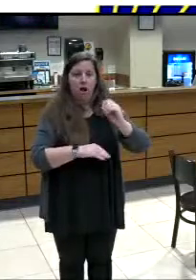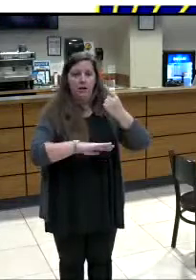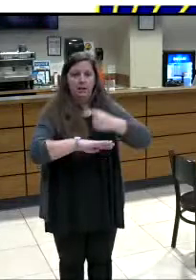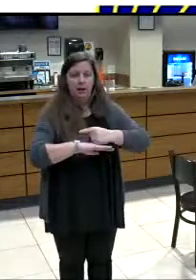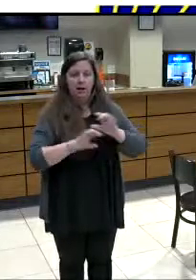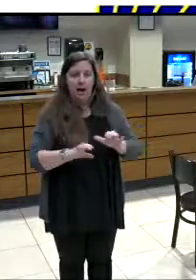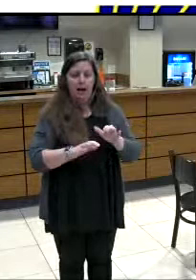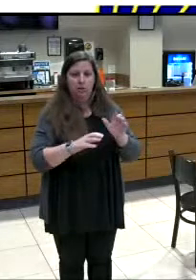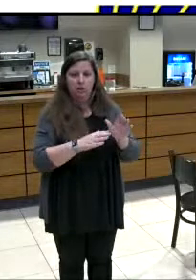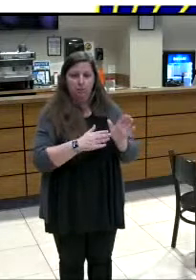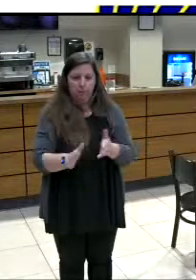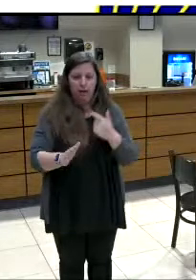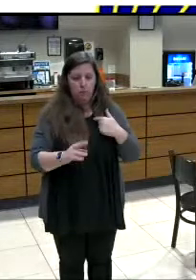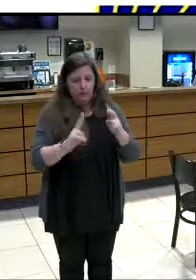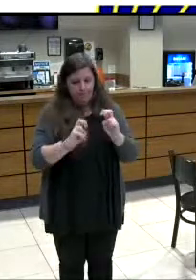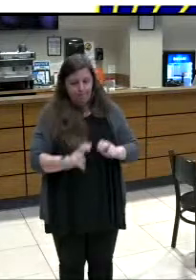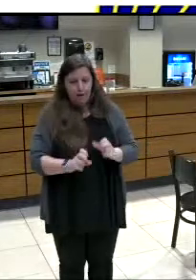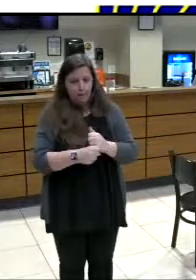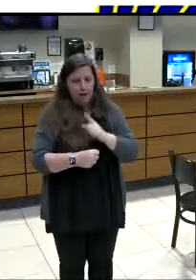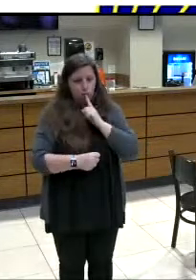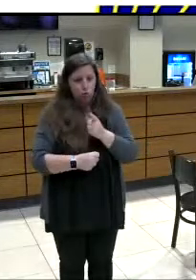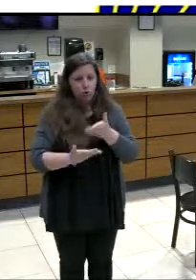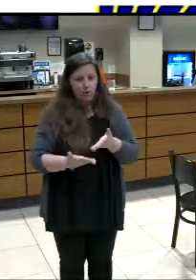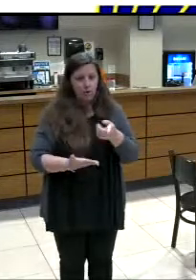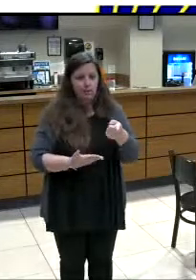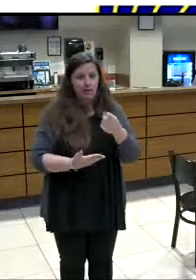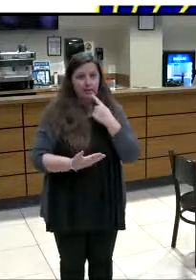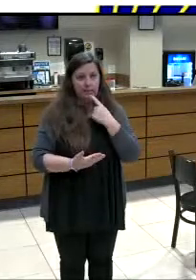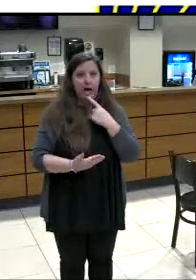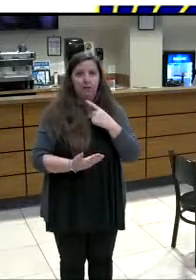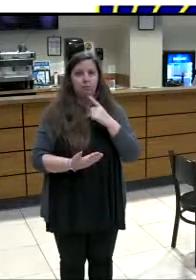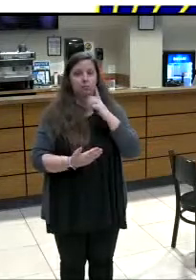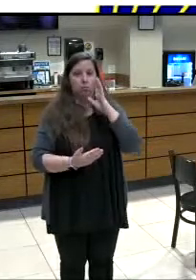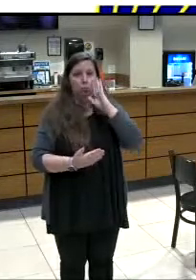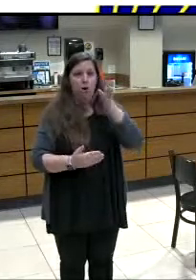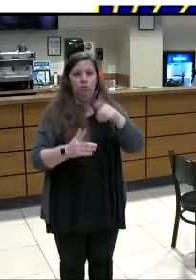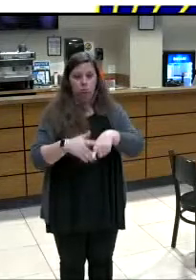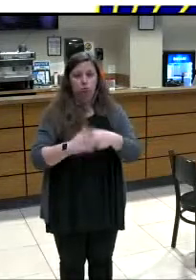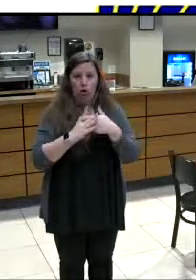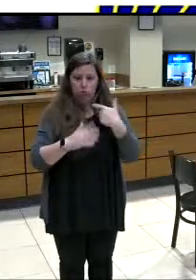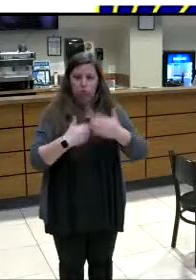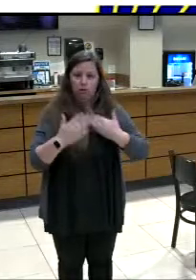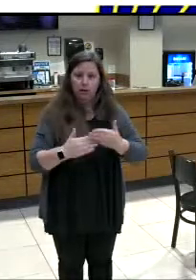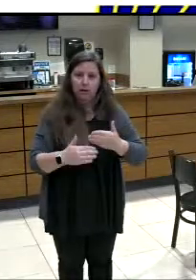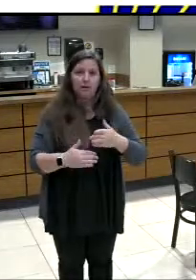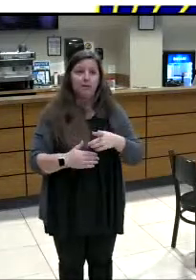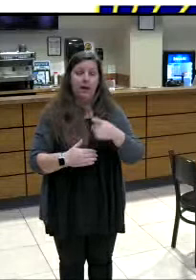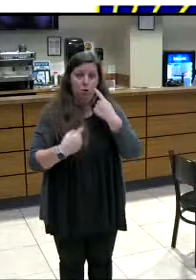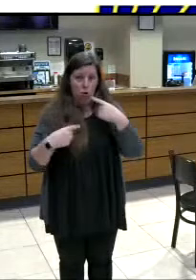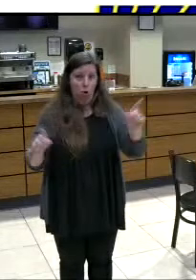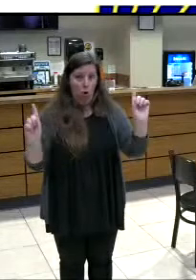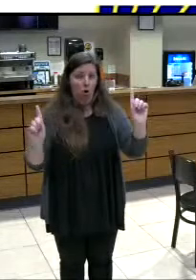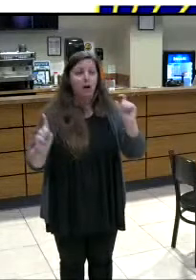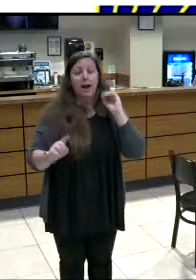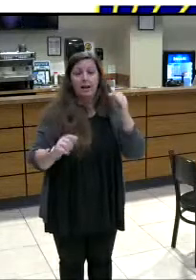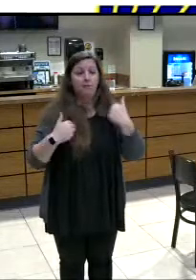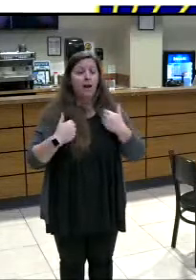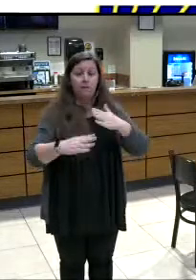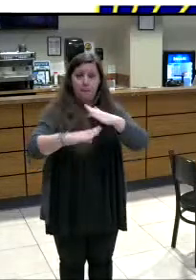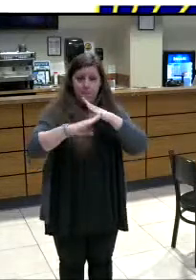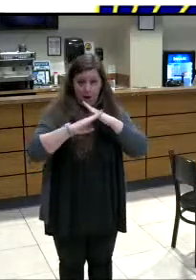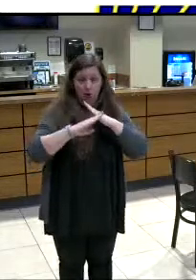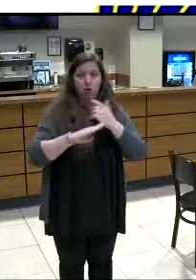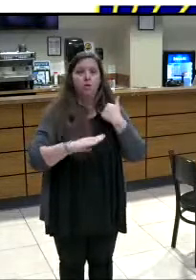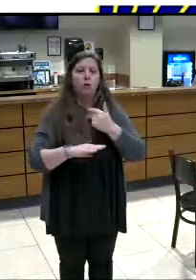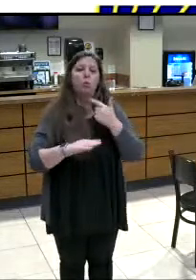to ensure that the things that they said that they are implementing, if they have a barrier to its implementation, we are there to